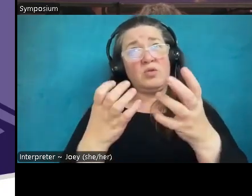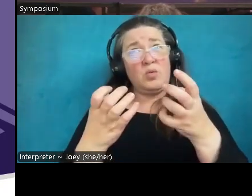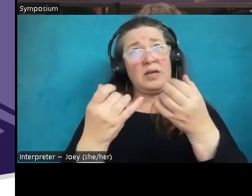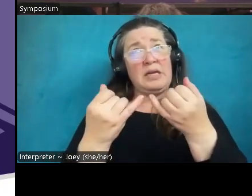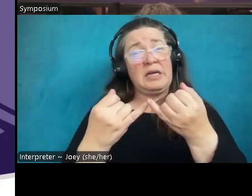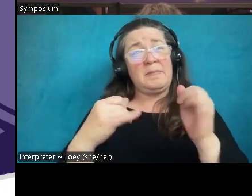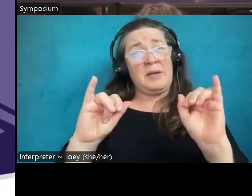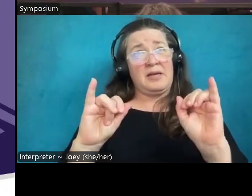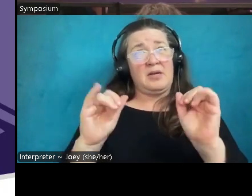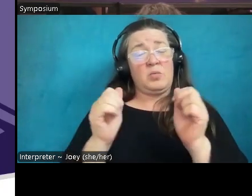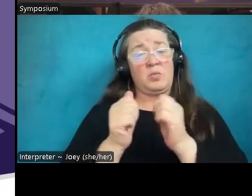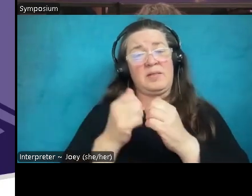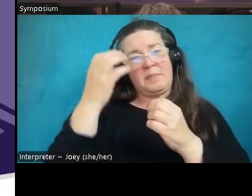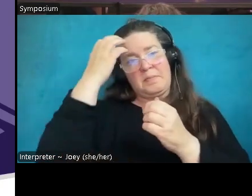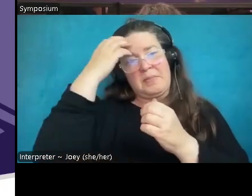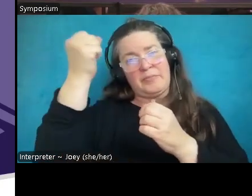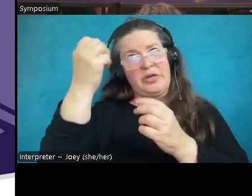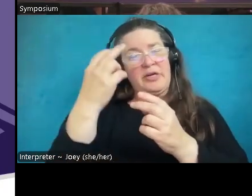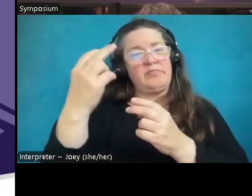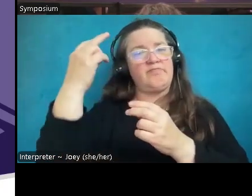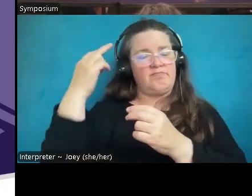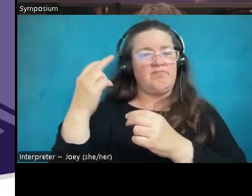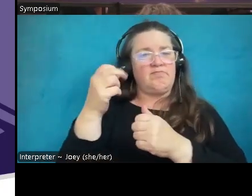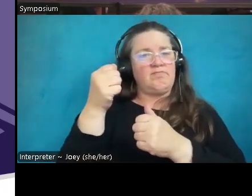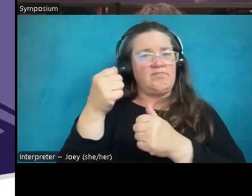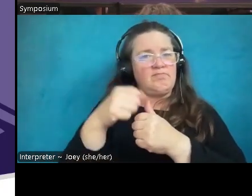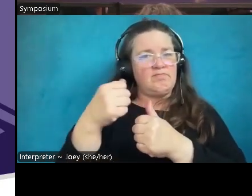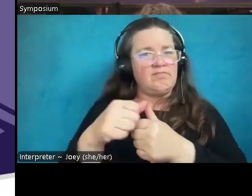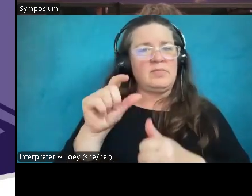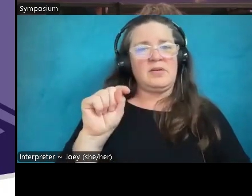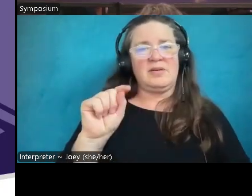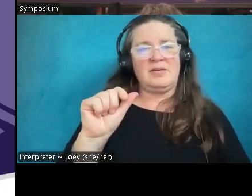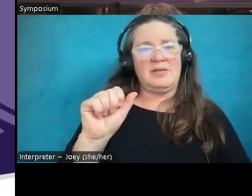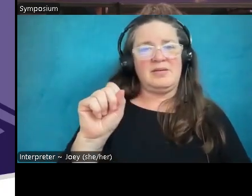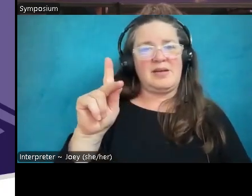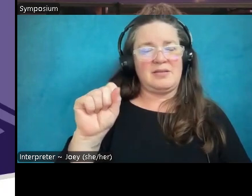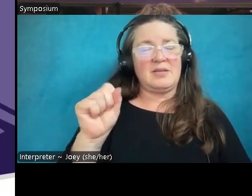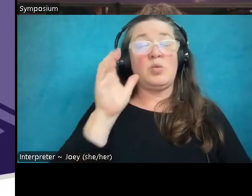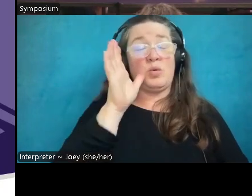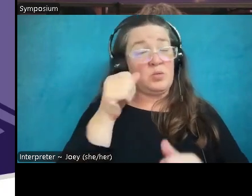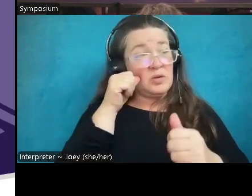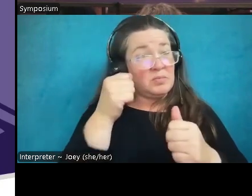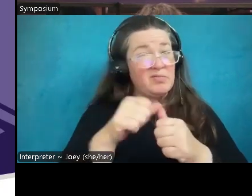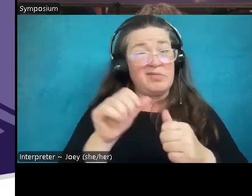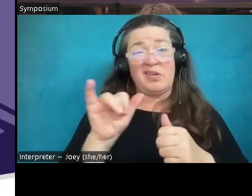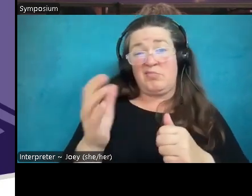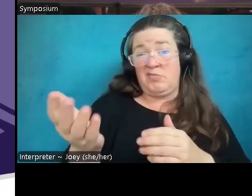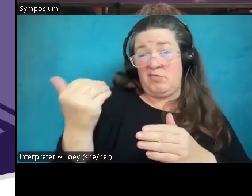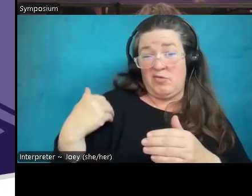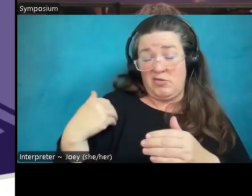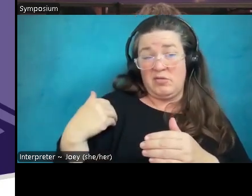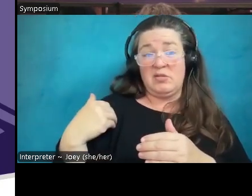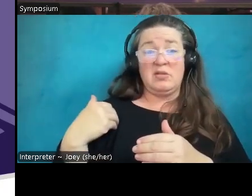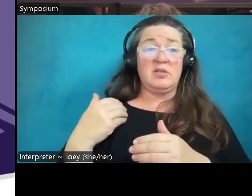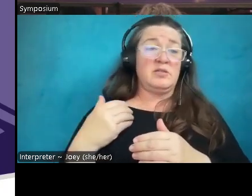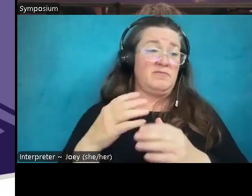tasks. And whether it's going to be, I'm just going to memorize it like I used to, or find ways to do that, or I'm just